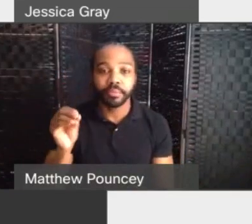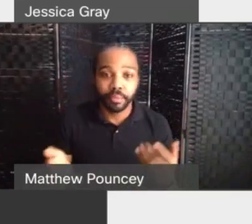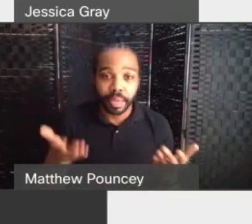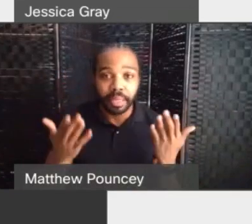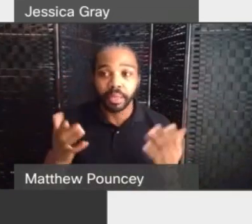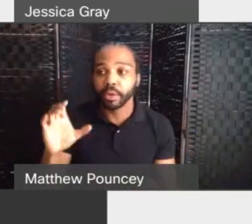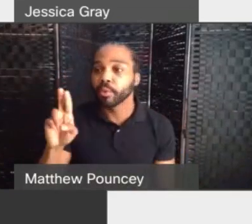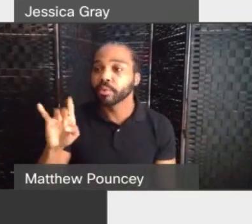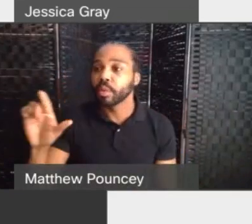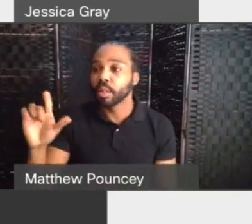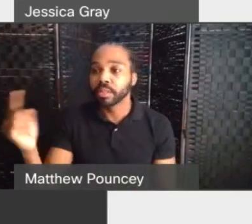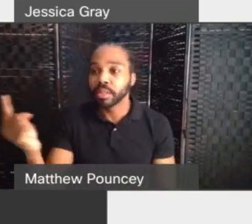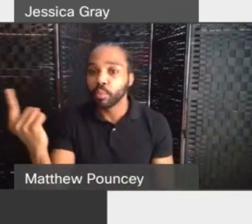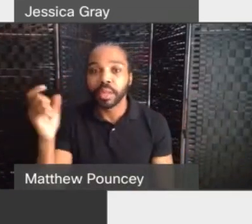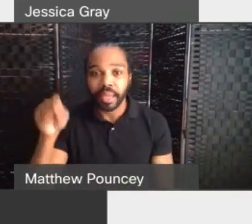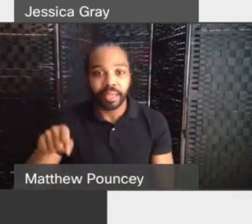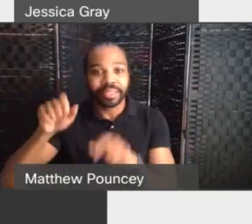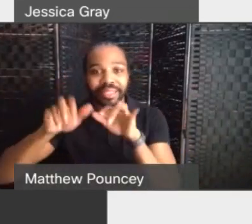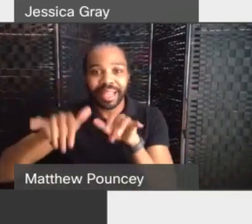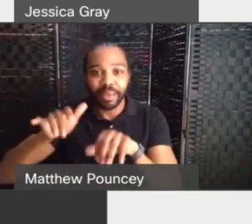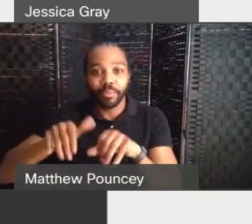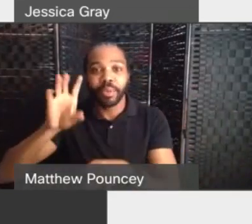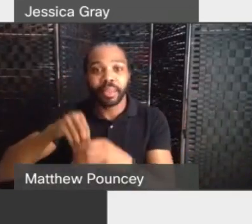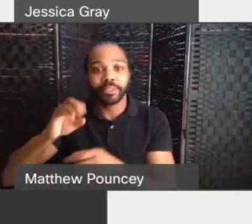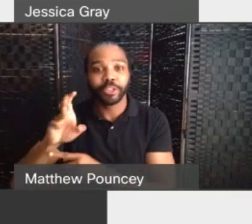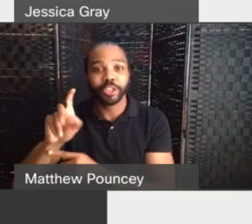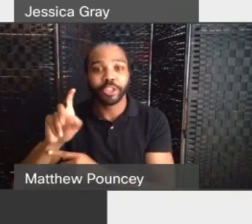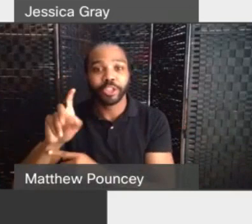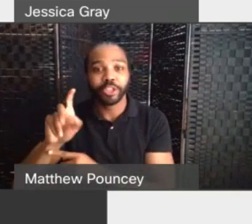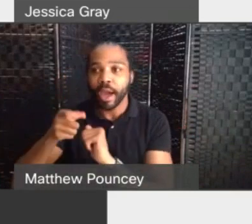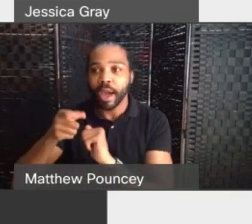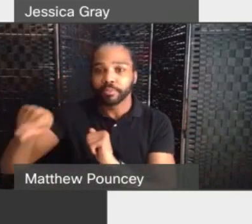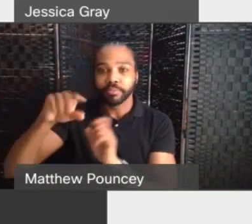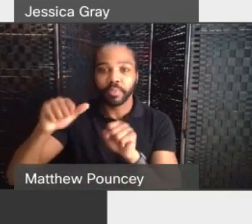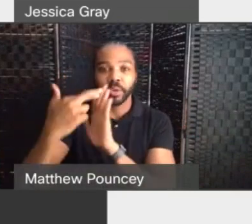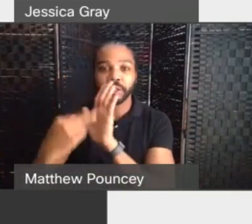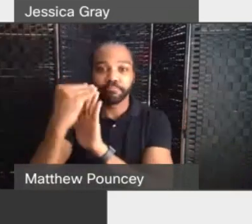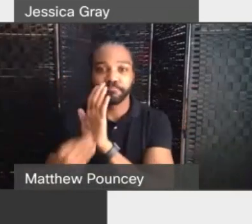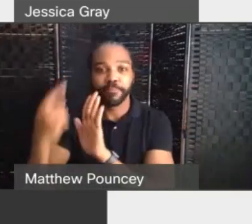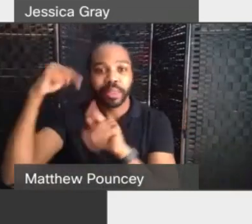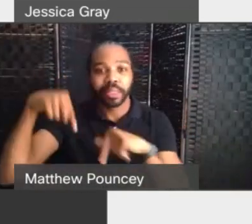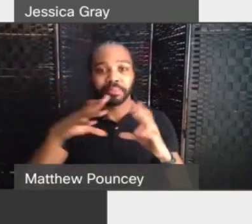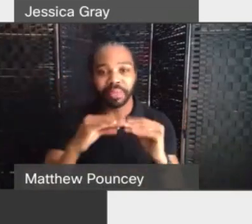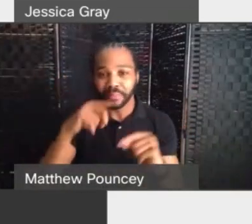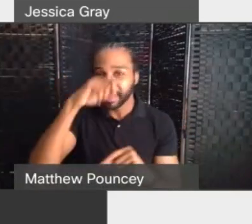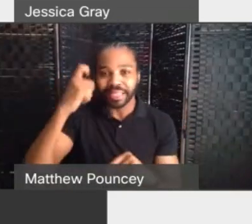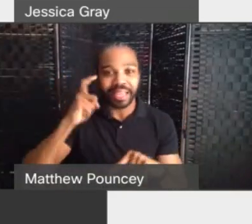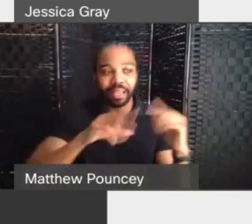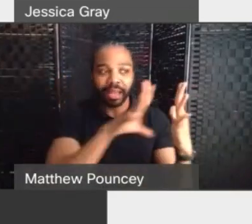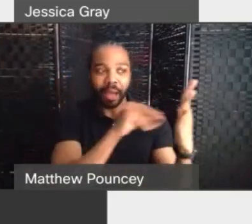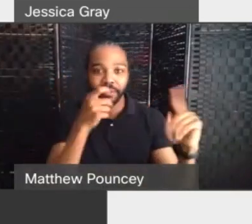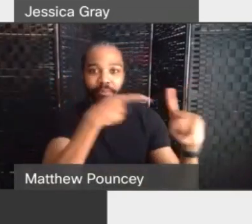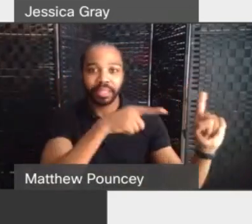Crystal, someone could put in the chat exactly how people go about registering for these, because I can't copy from the document I have.